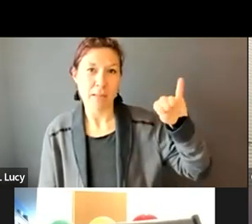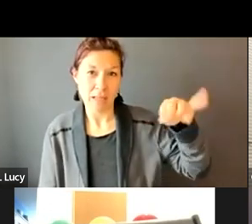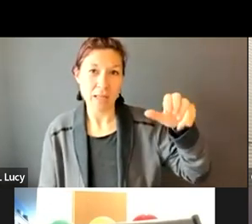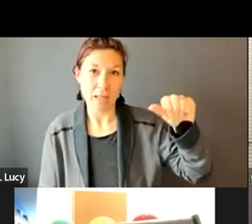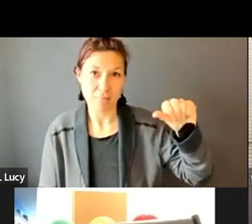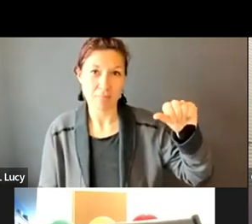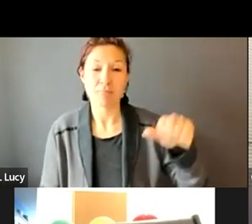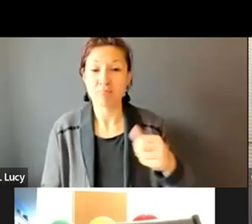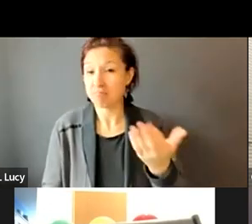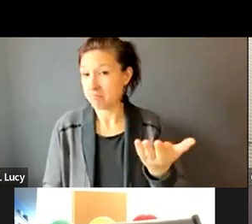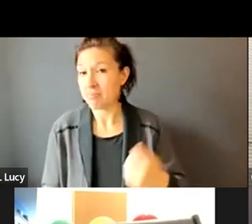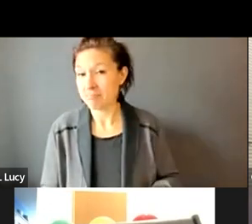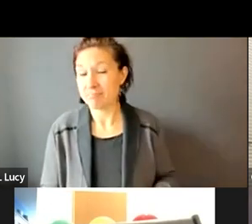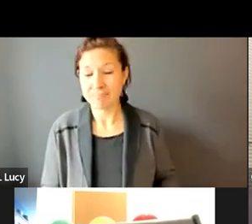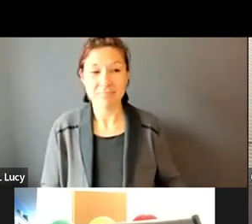okay